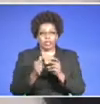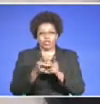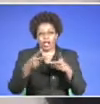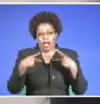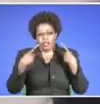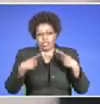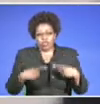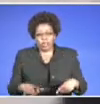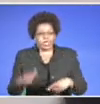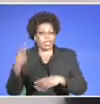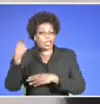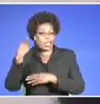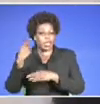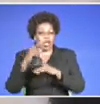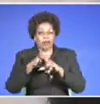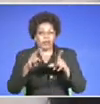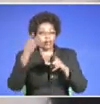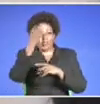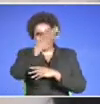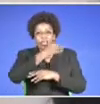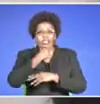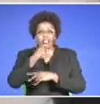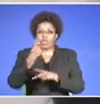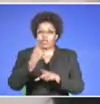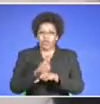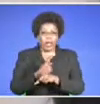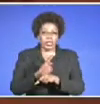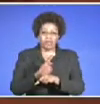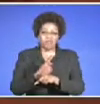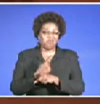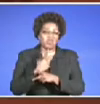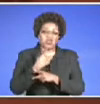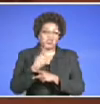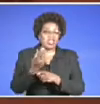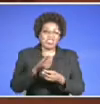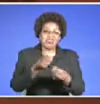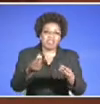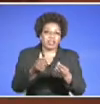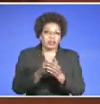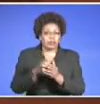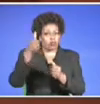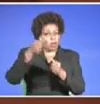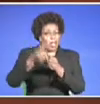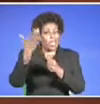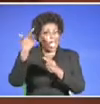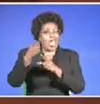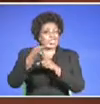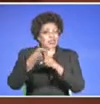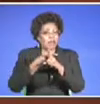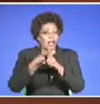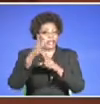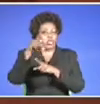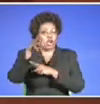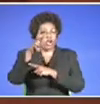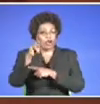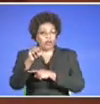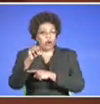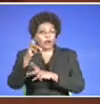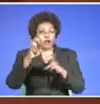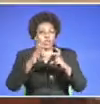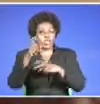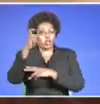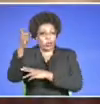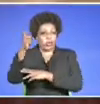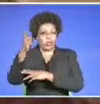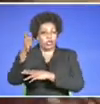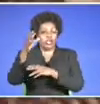you could have the hair, but if the face isn't right, man, look here, you ain't saying nothing. Remember last month's Romelda Rose prom contest winner Anthea Newbold? We